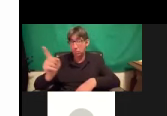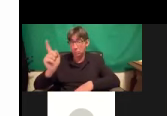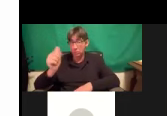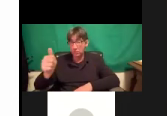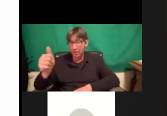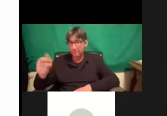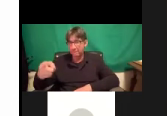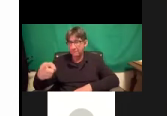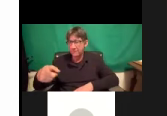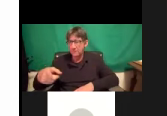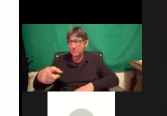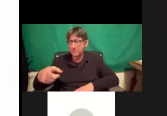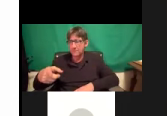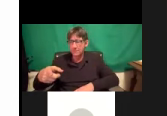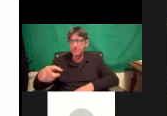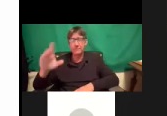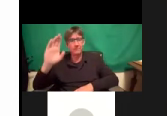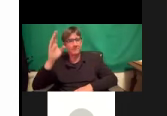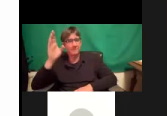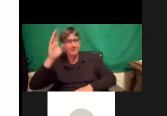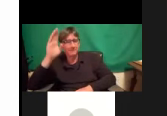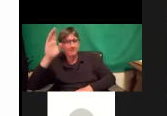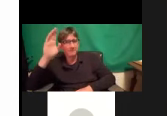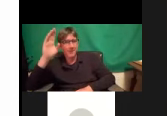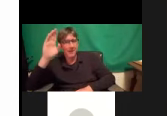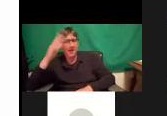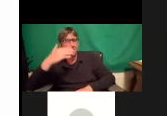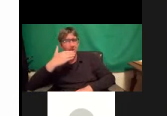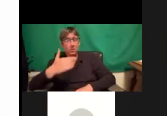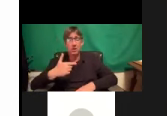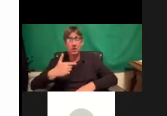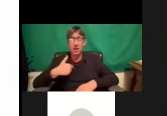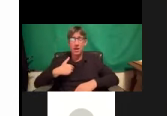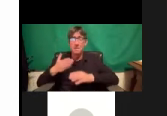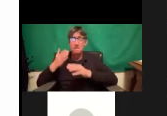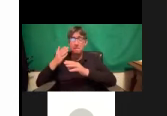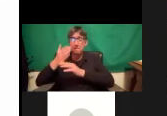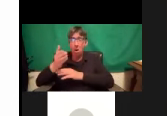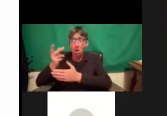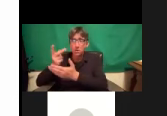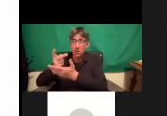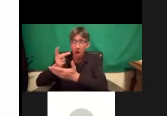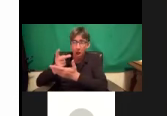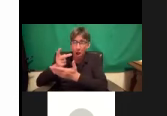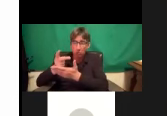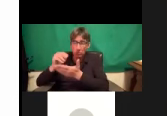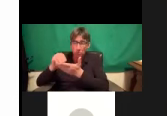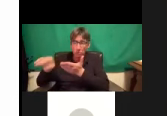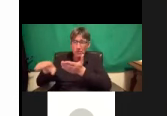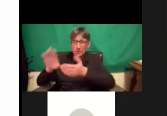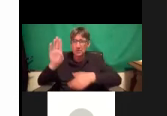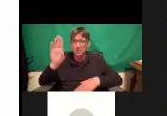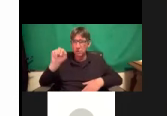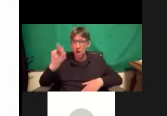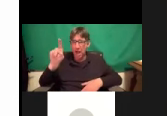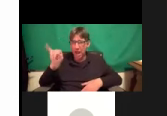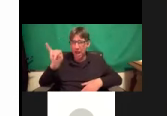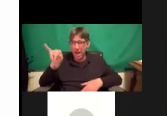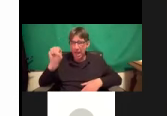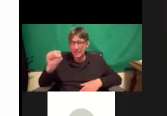Hello. Hi, thank you. I'm a postdoc at Brandeis who's dependent on commuter rail for